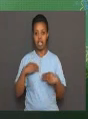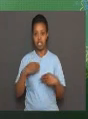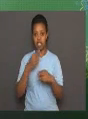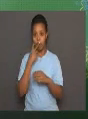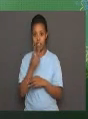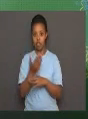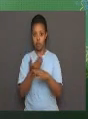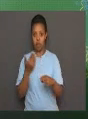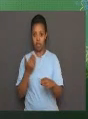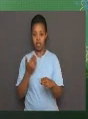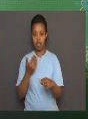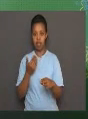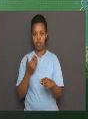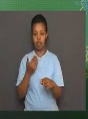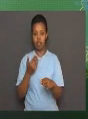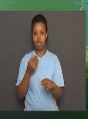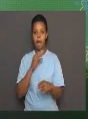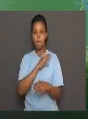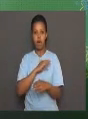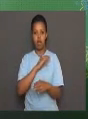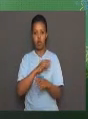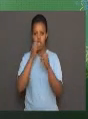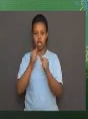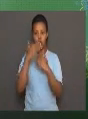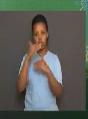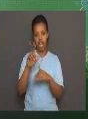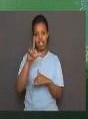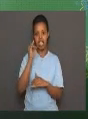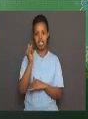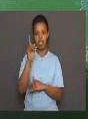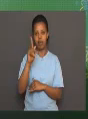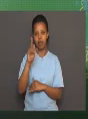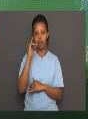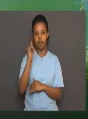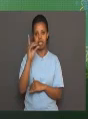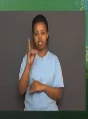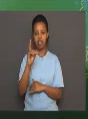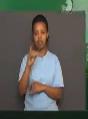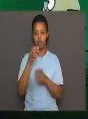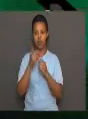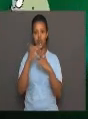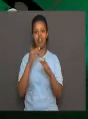list as many characteristics of lipids as you can.